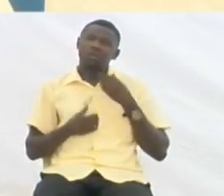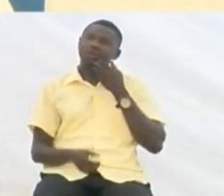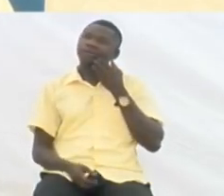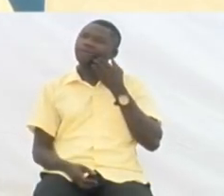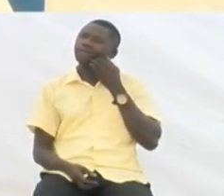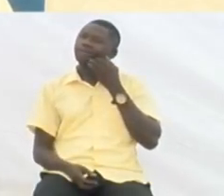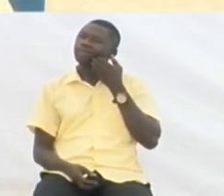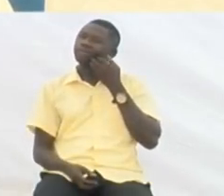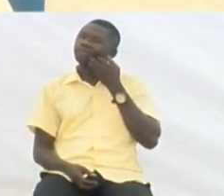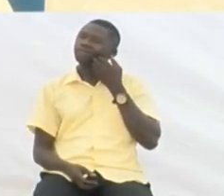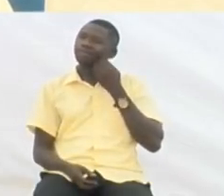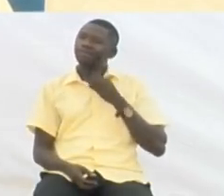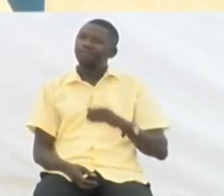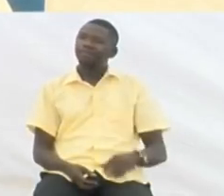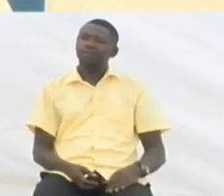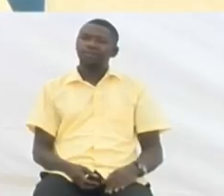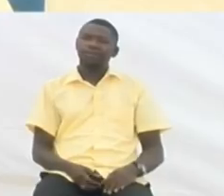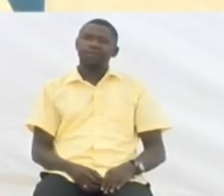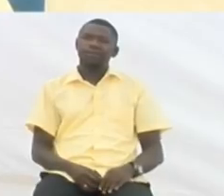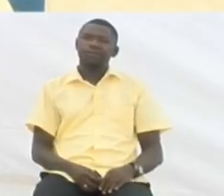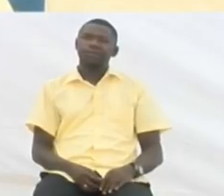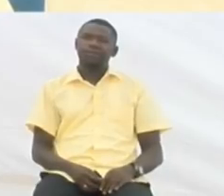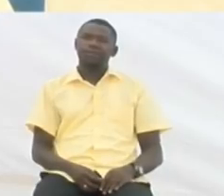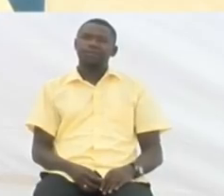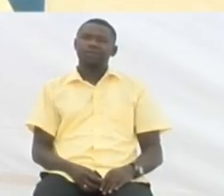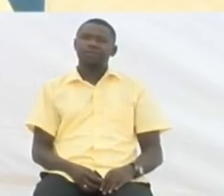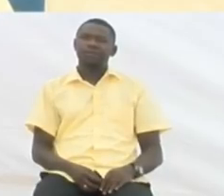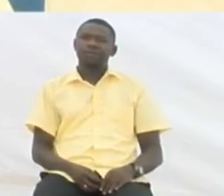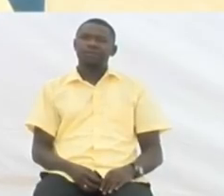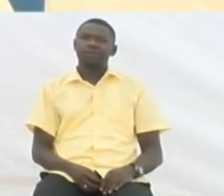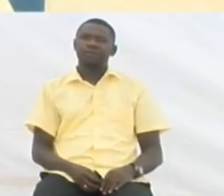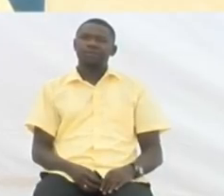Because the medicine, the concoction,